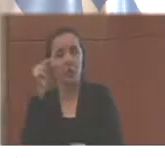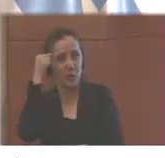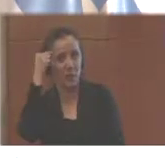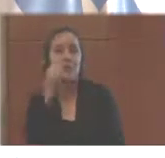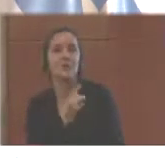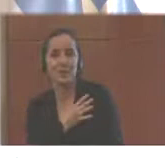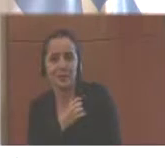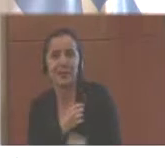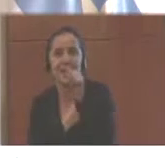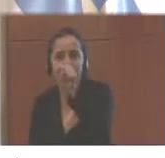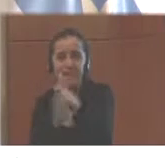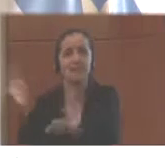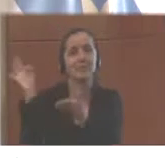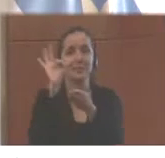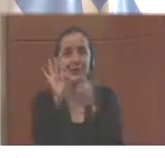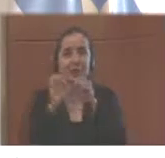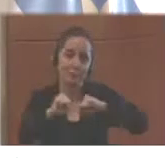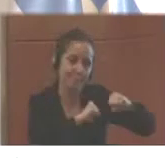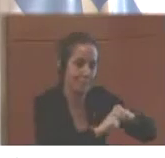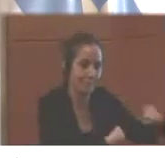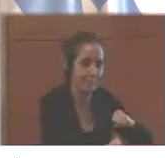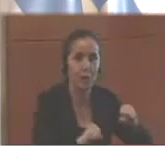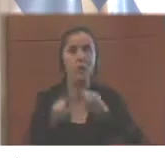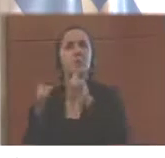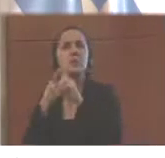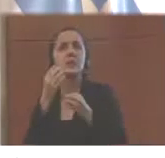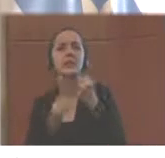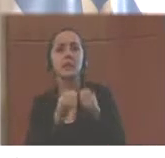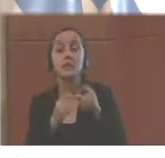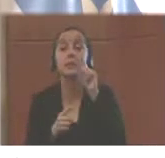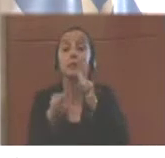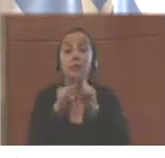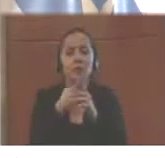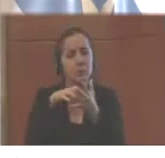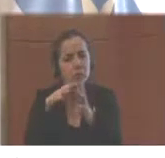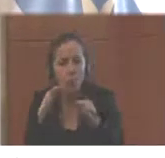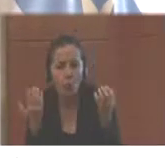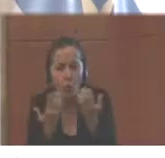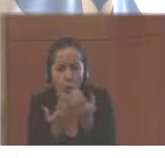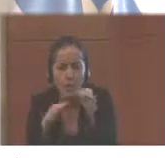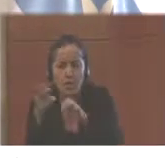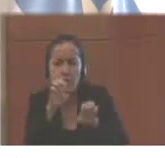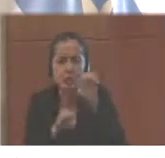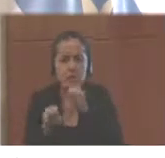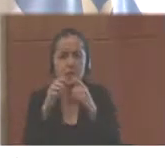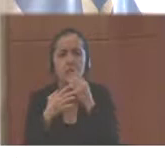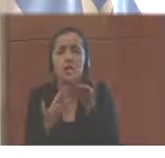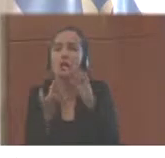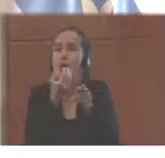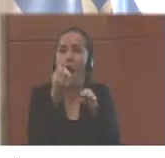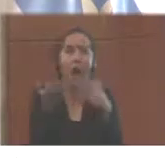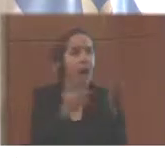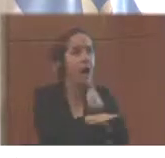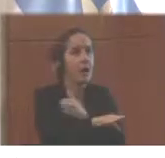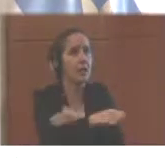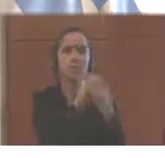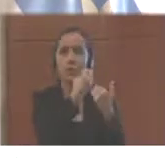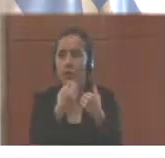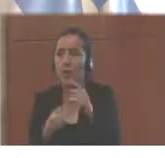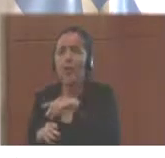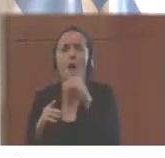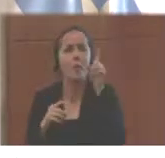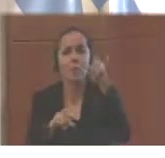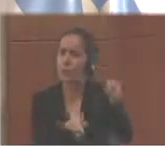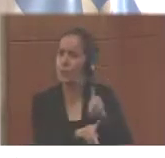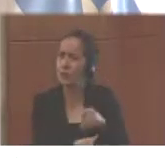created, and it was assigned to the government of Chile. The important task was to analyze the recommendations that the group